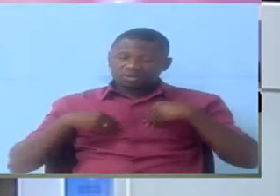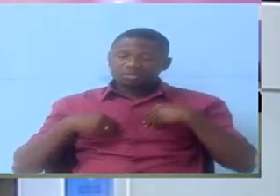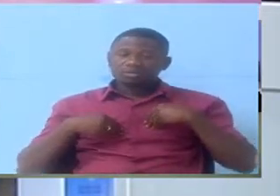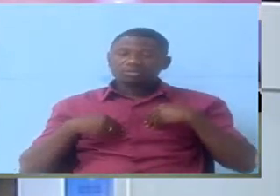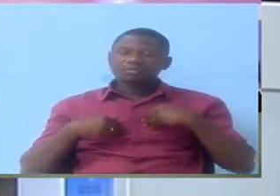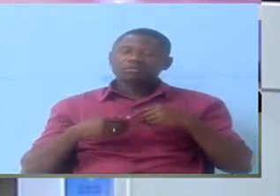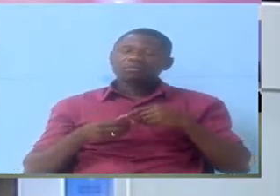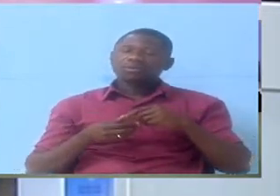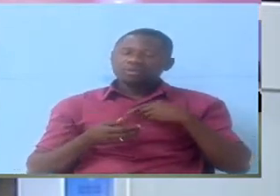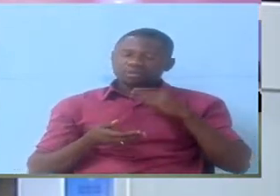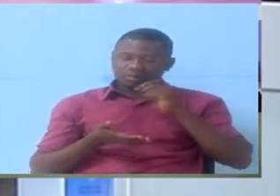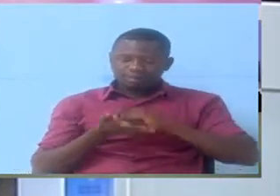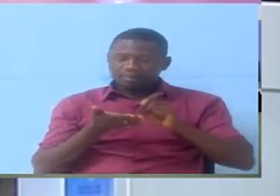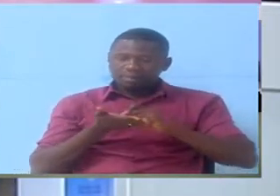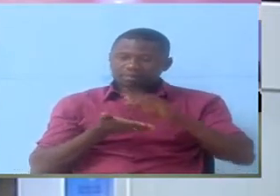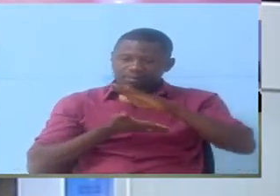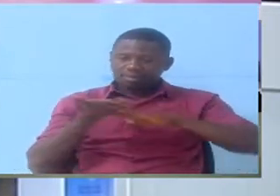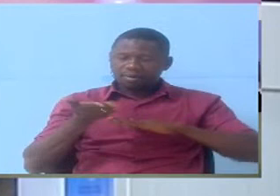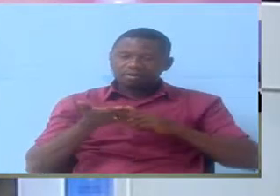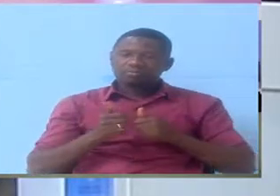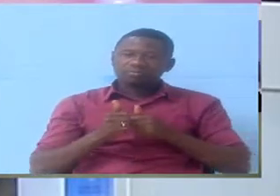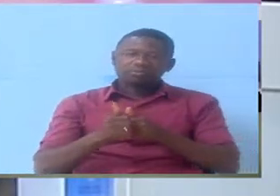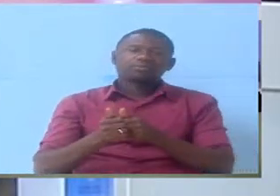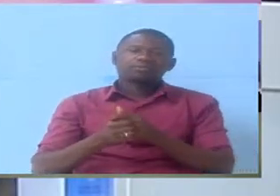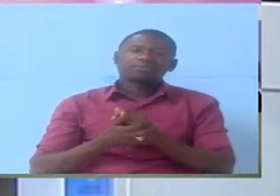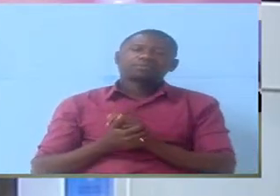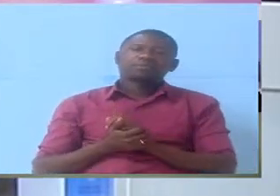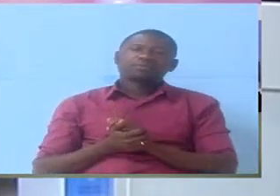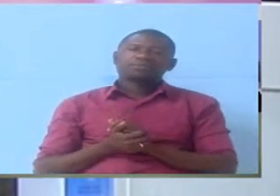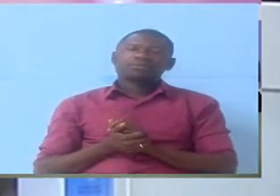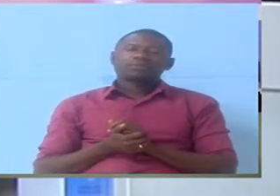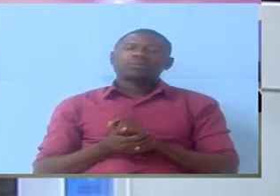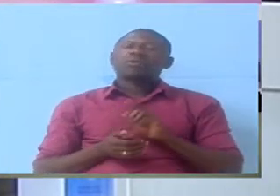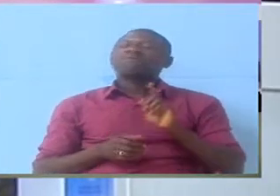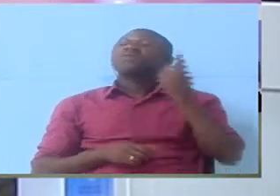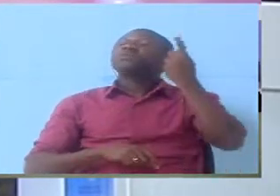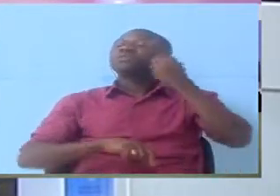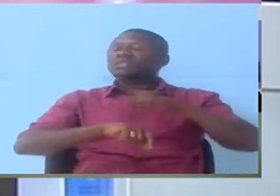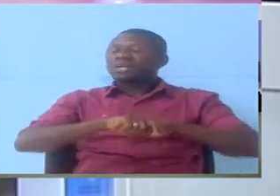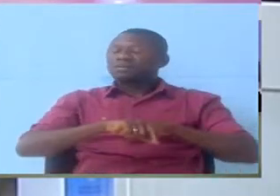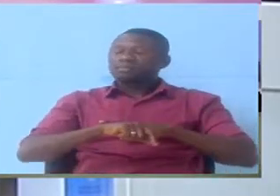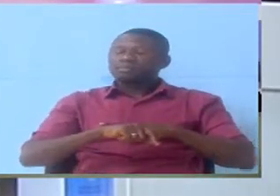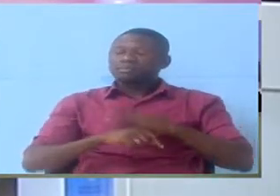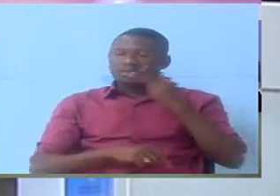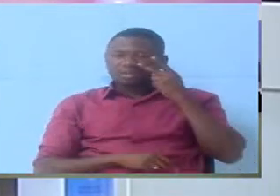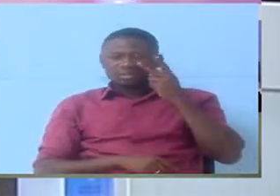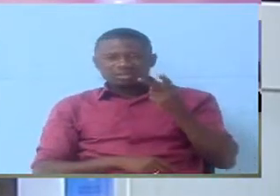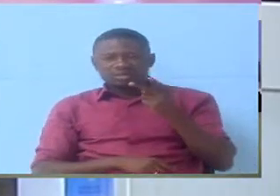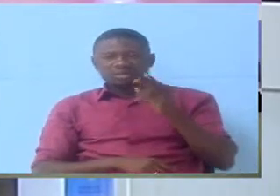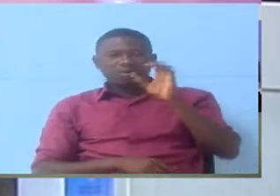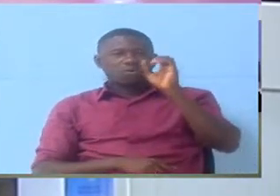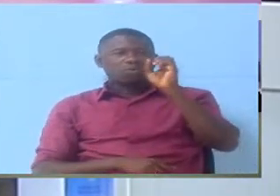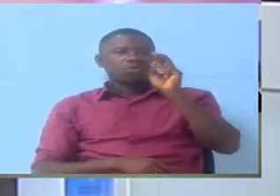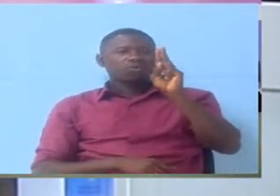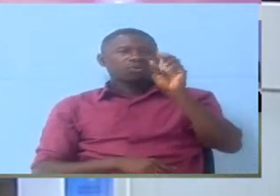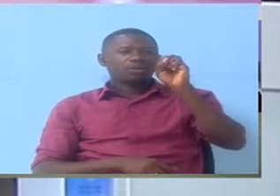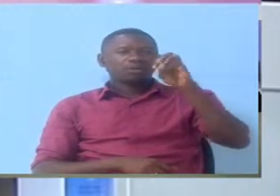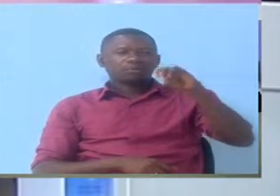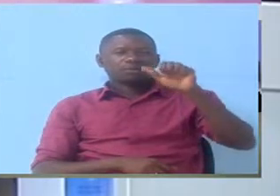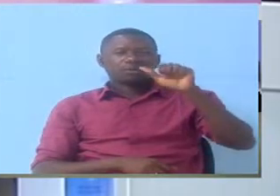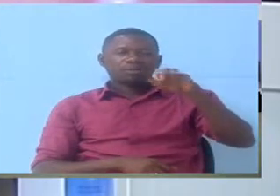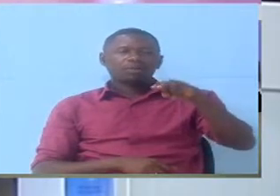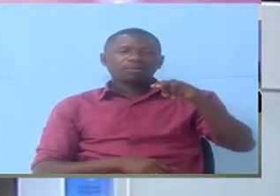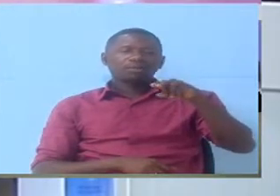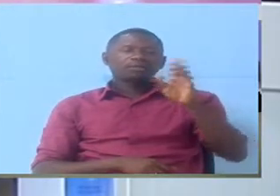ala sambara ala tarang kaitoti. It was the first time I saw Usman Sonko for quite a while. Wole sinya floating Usman